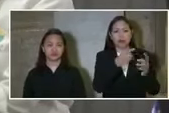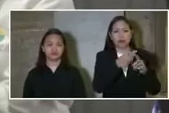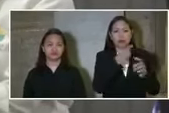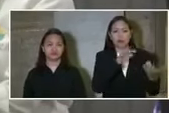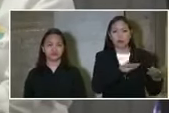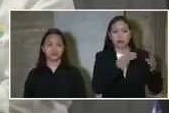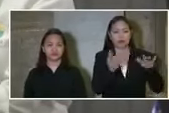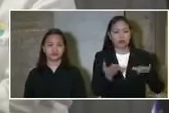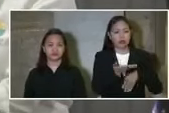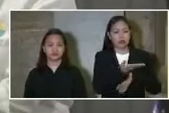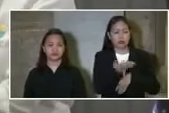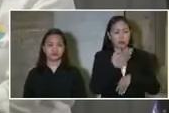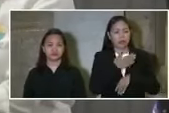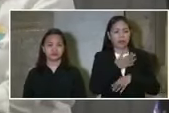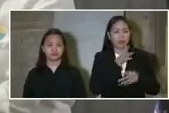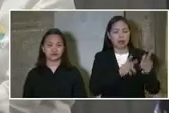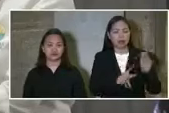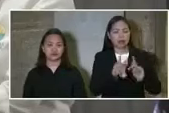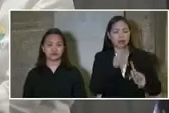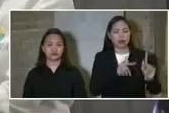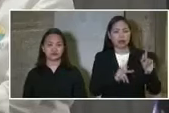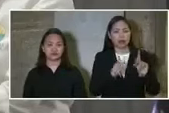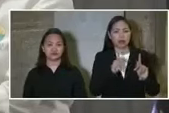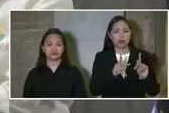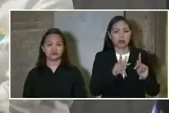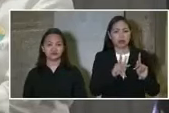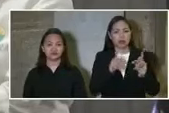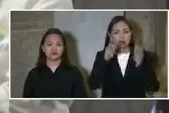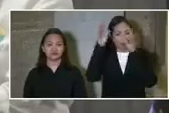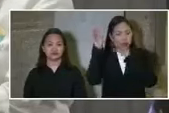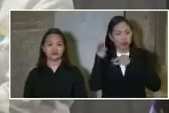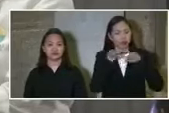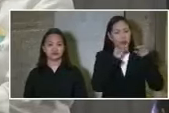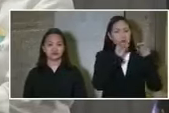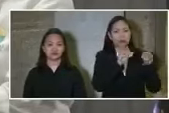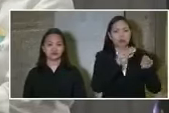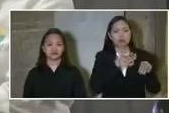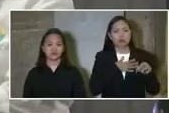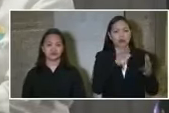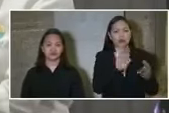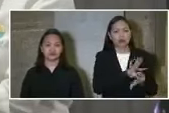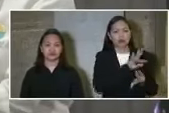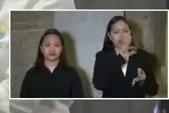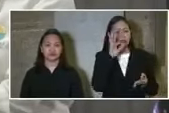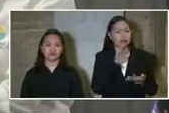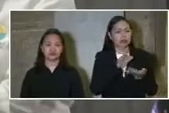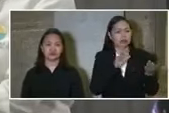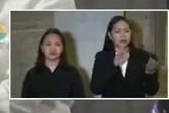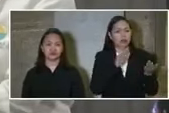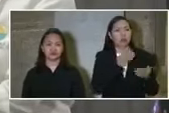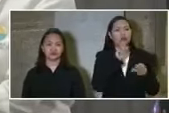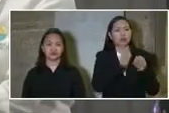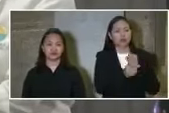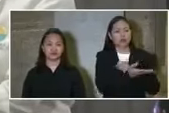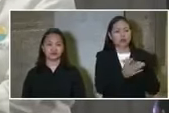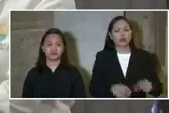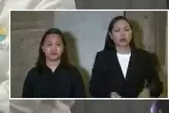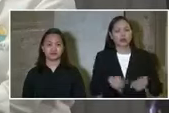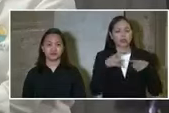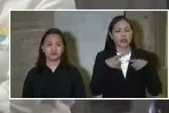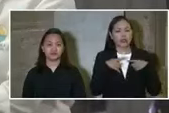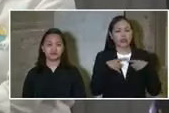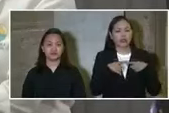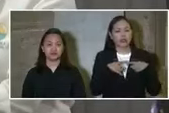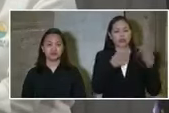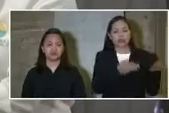people. I will put my spirit in you that you may live, and I will settle you upon